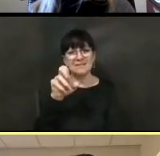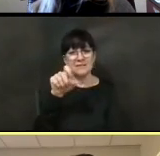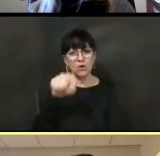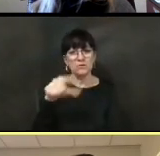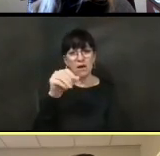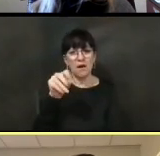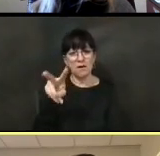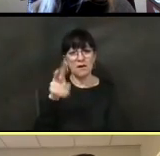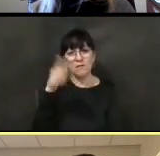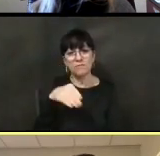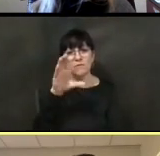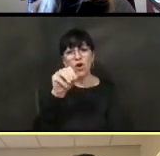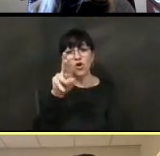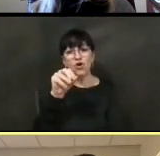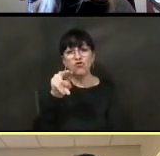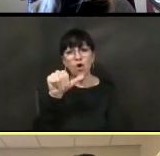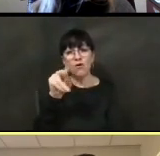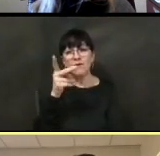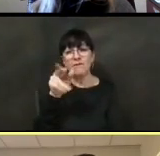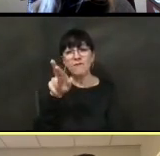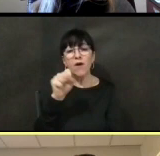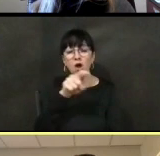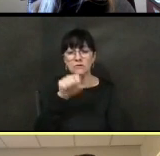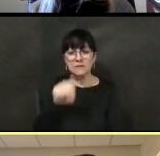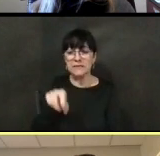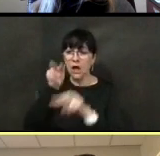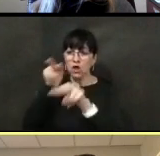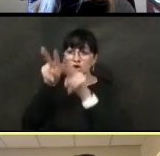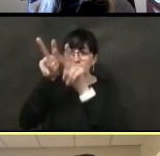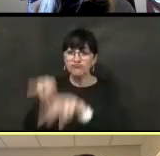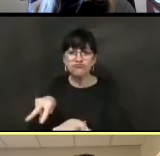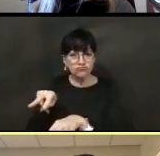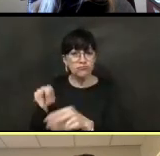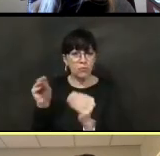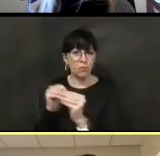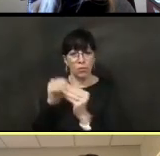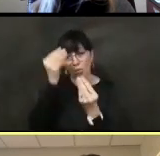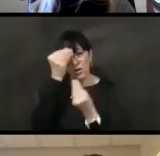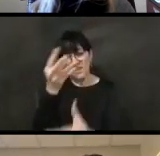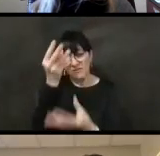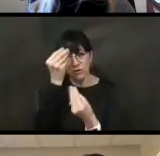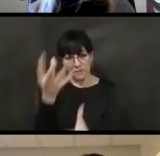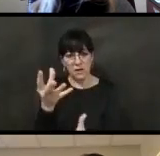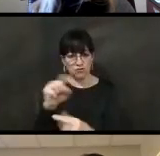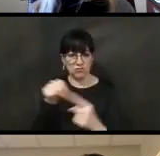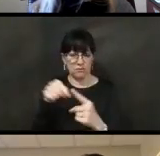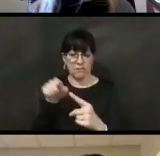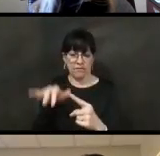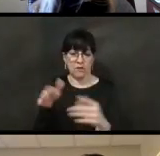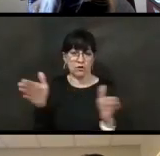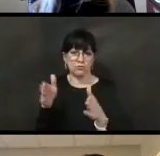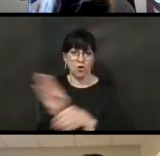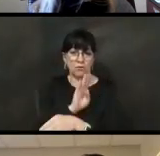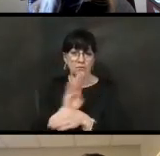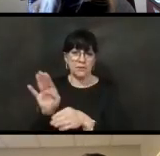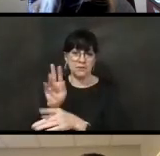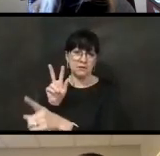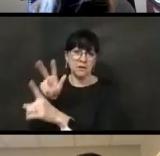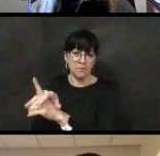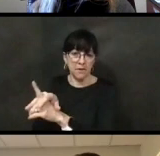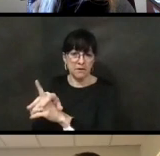programs available for anybody that wants to find out what they might be eligible to apply for. Thank you, Damian. And that's a good time to plug our other websites